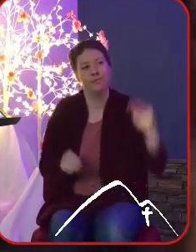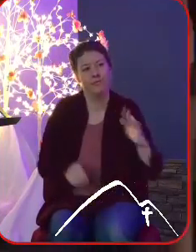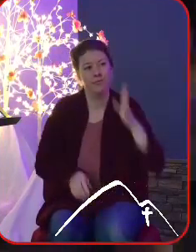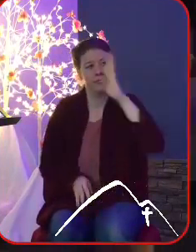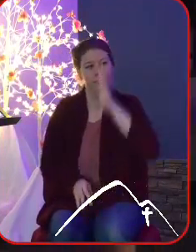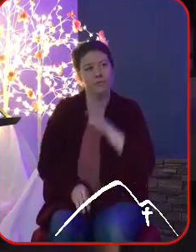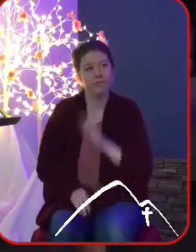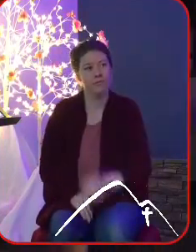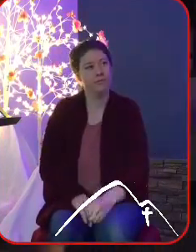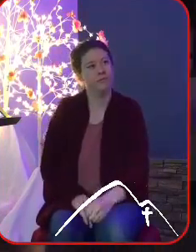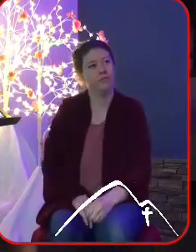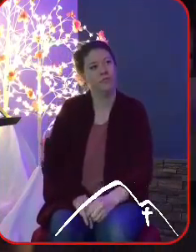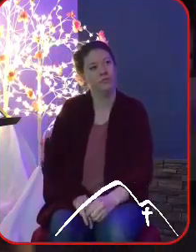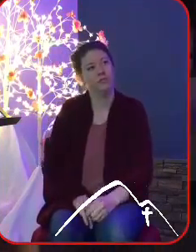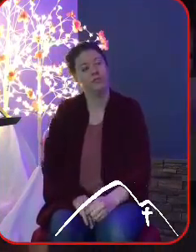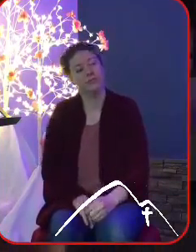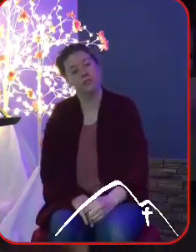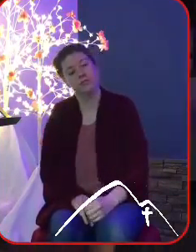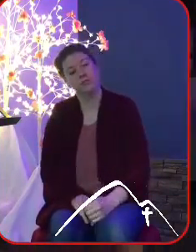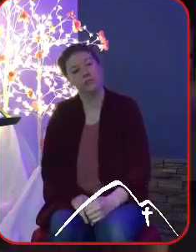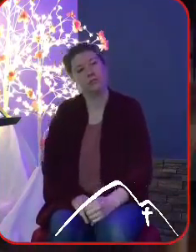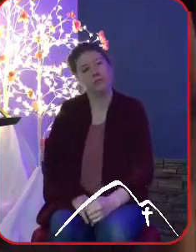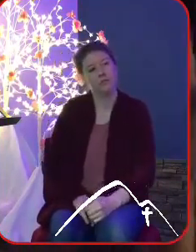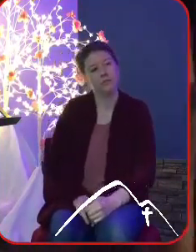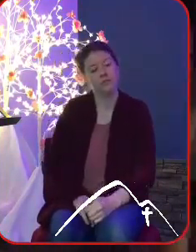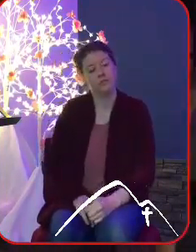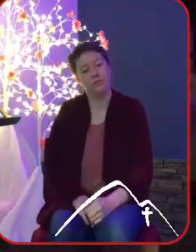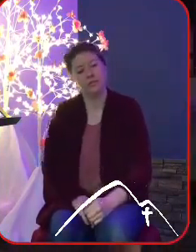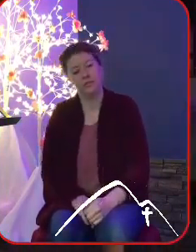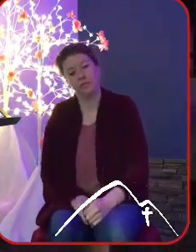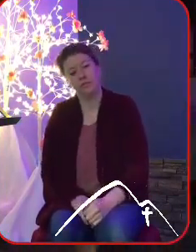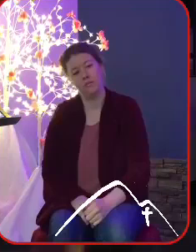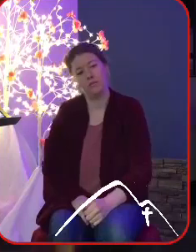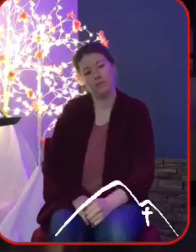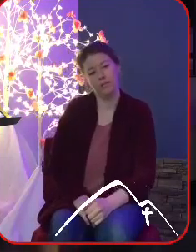I am a child of God.